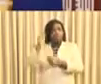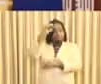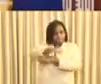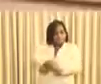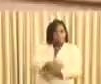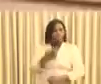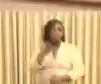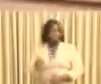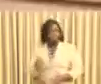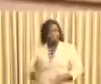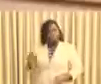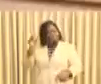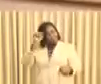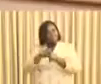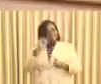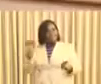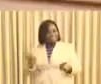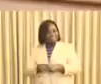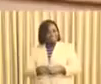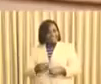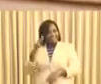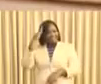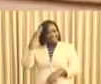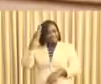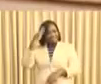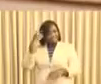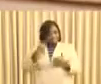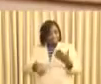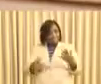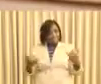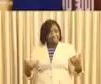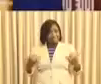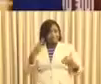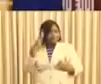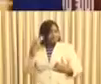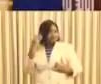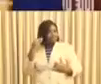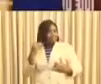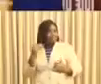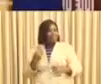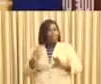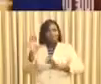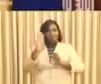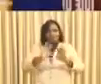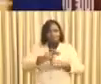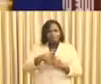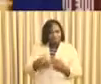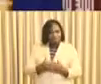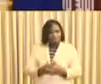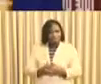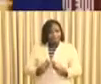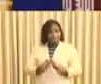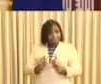ile akeshi no ne bane, egba wo fe na. Shin ye hemo ka yeli, ake nyumodromo